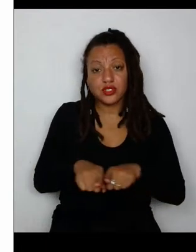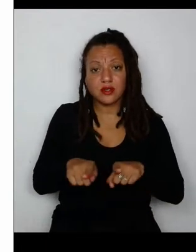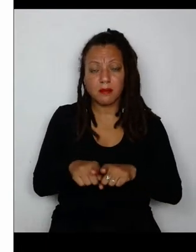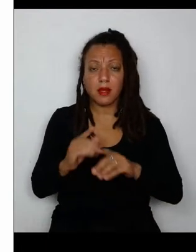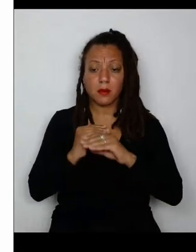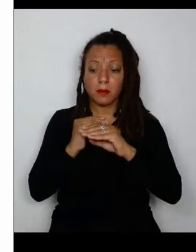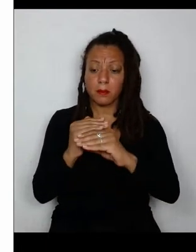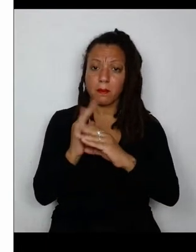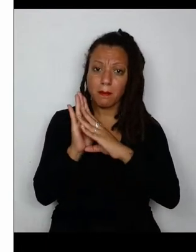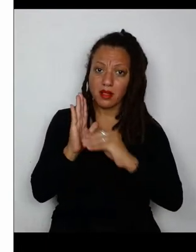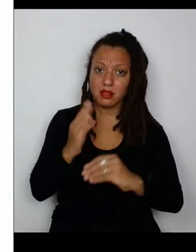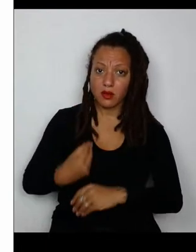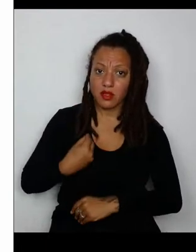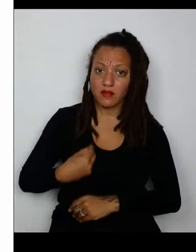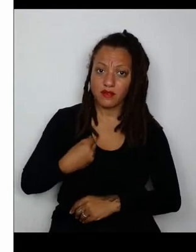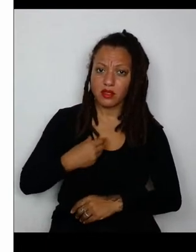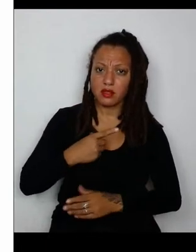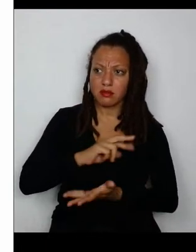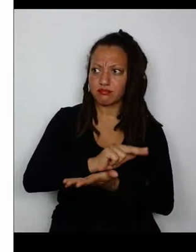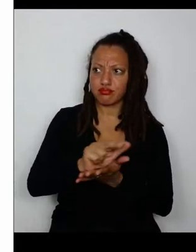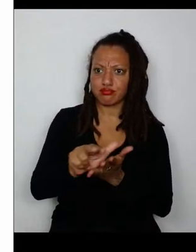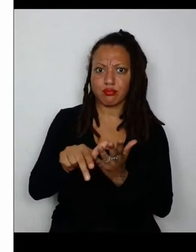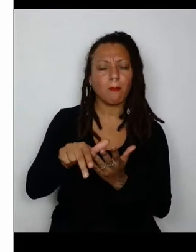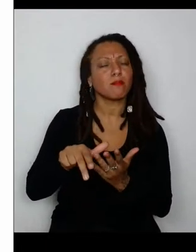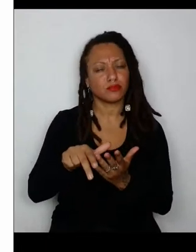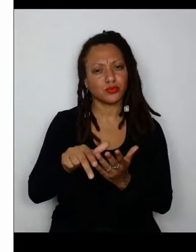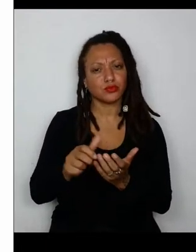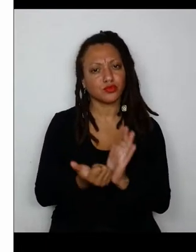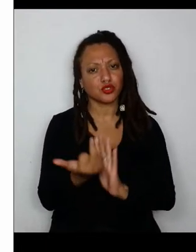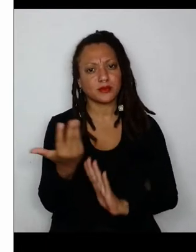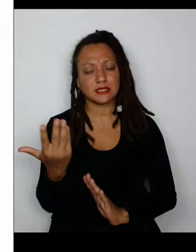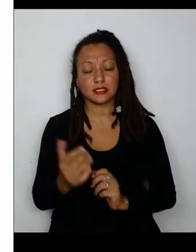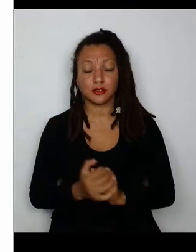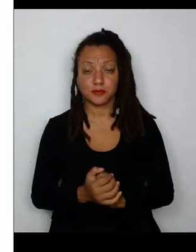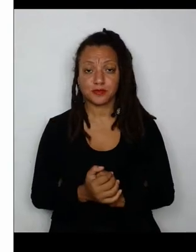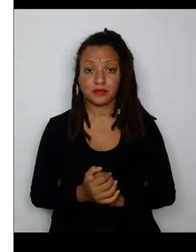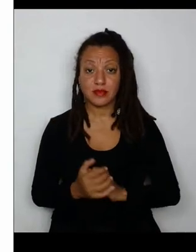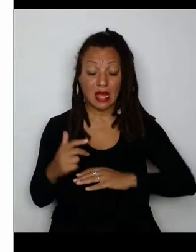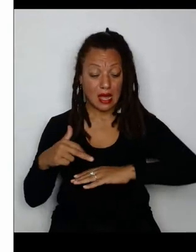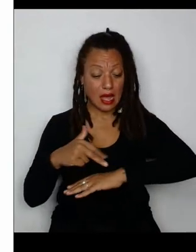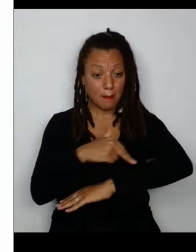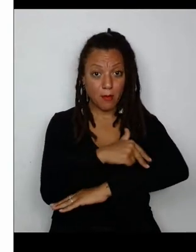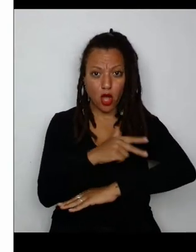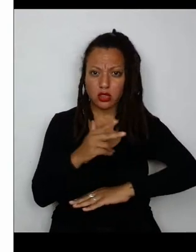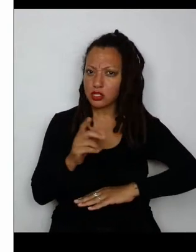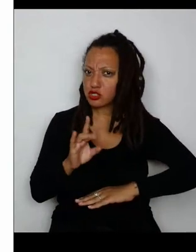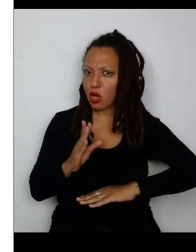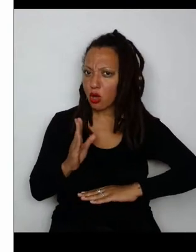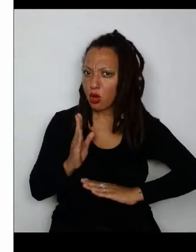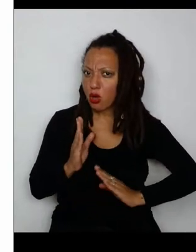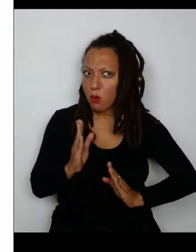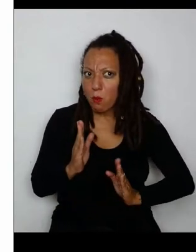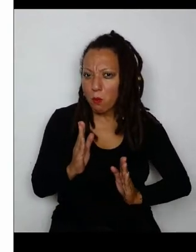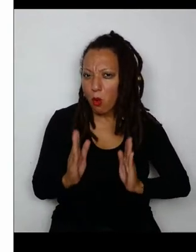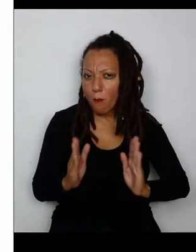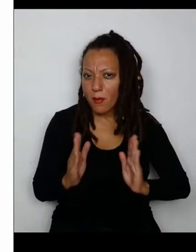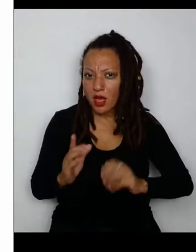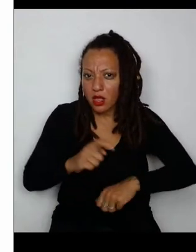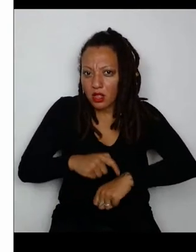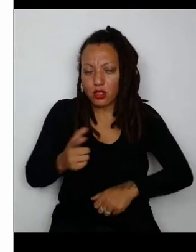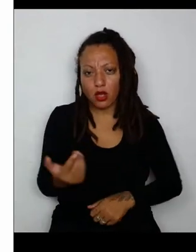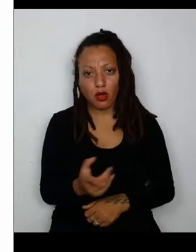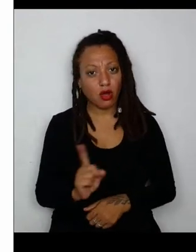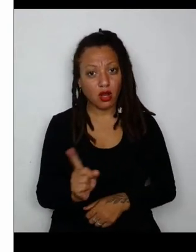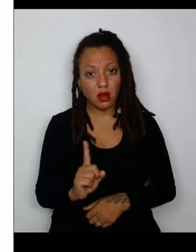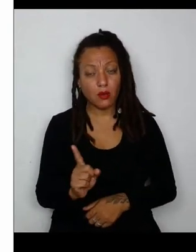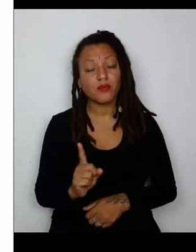fashion is not only of the moment it also continually repeats the past its reiterative tendency